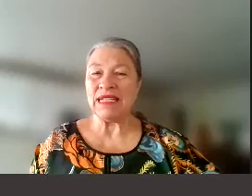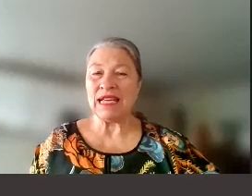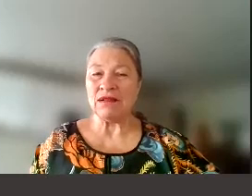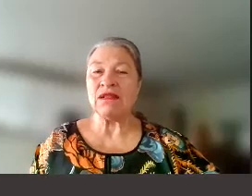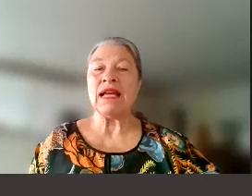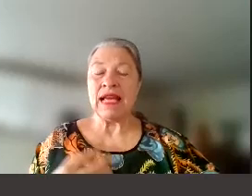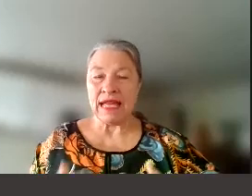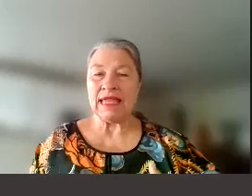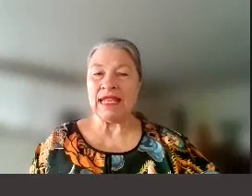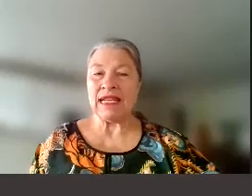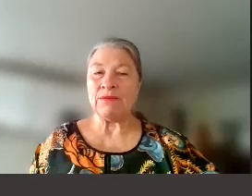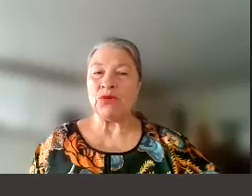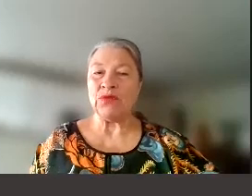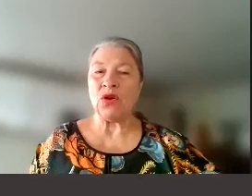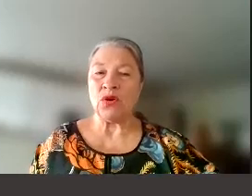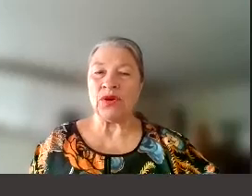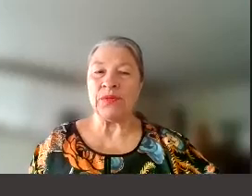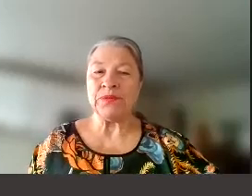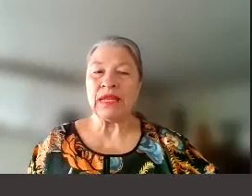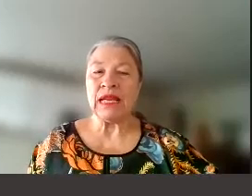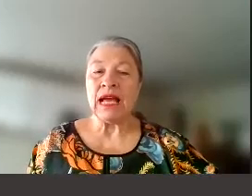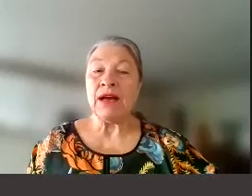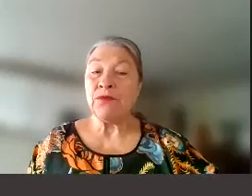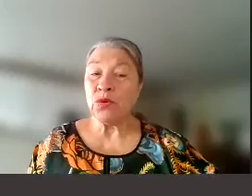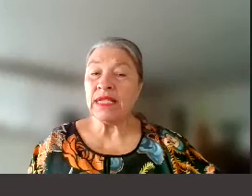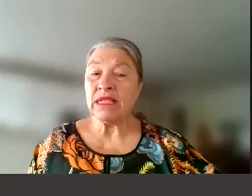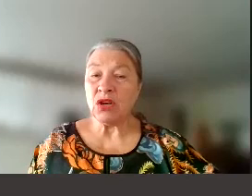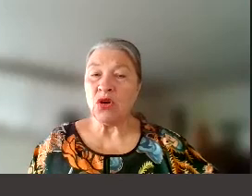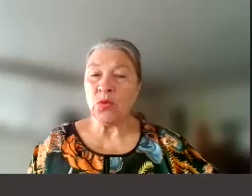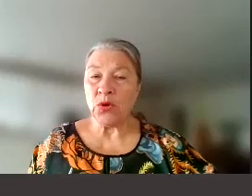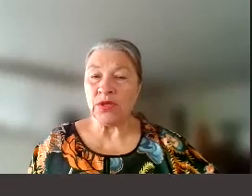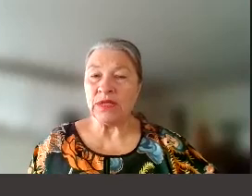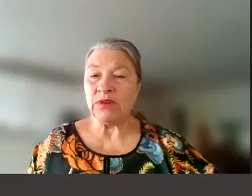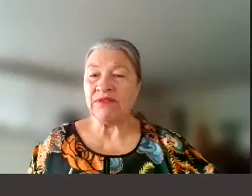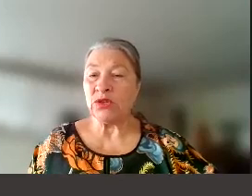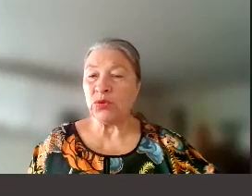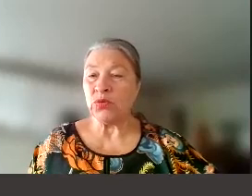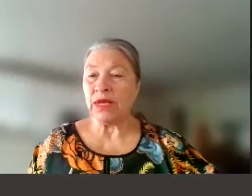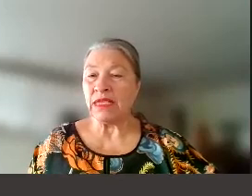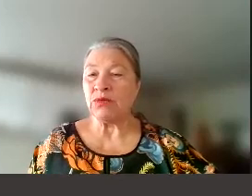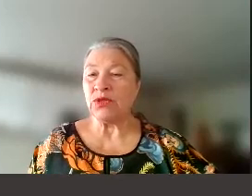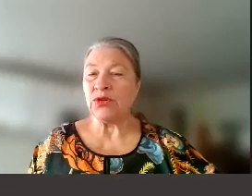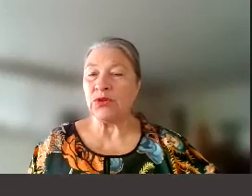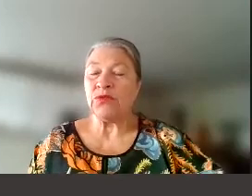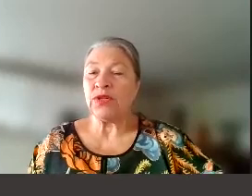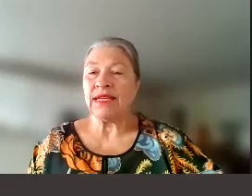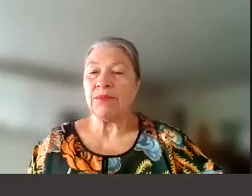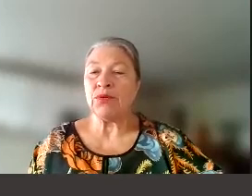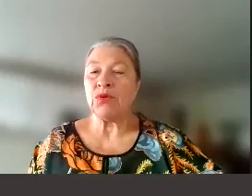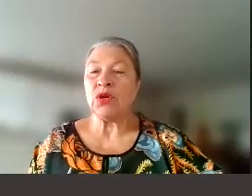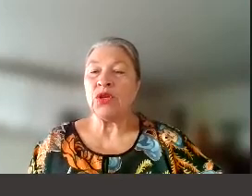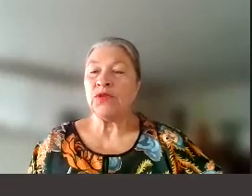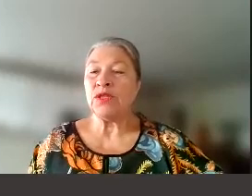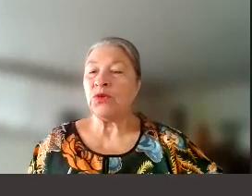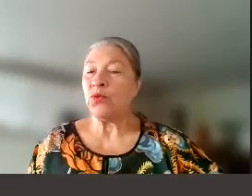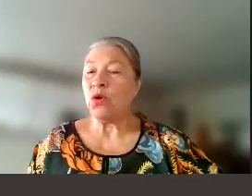some detail and then move on. Avoid long words wherever short ones will do. For